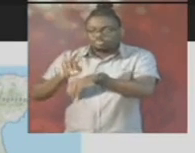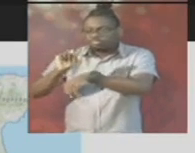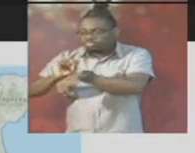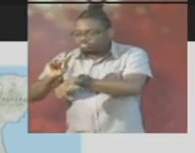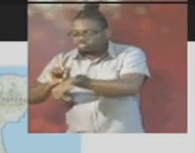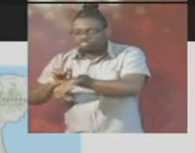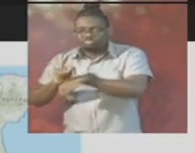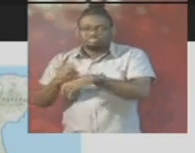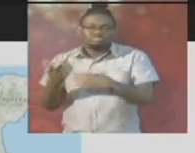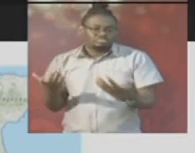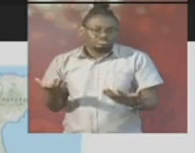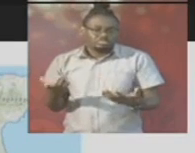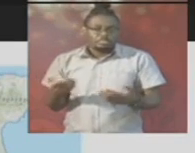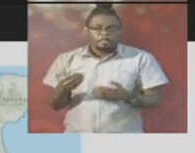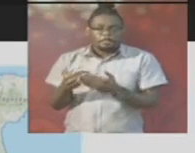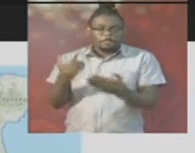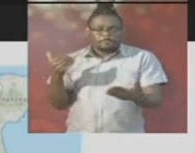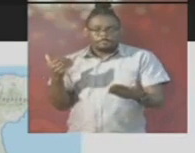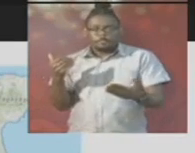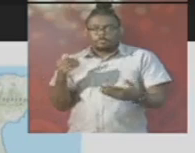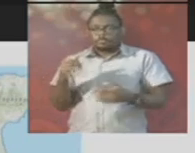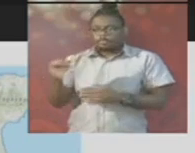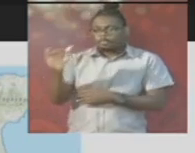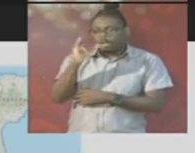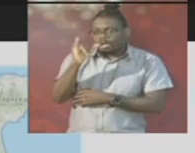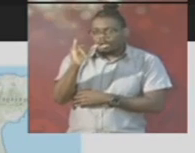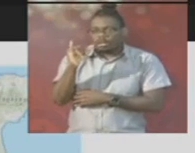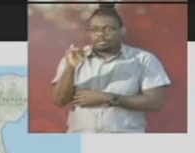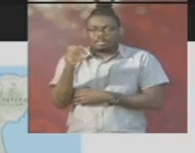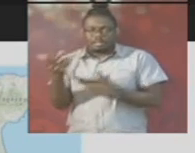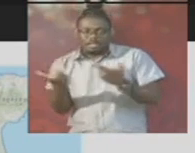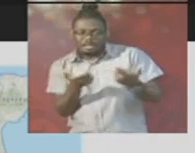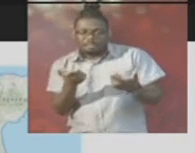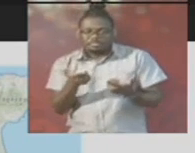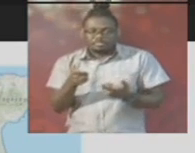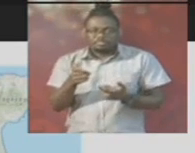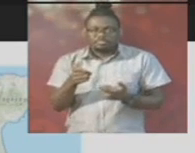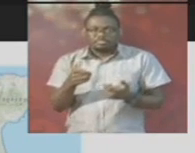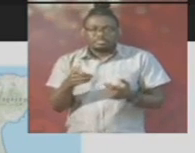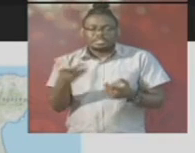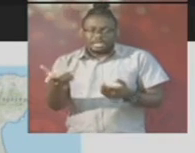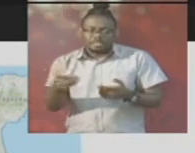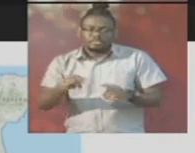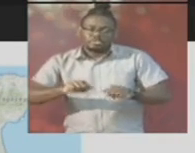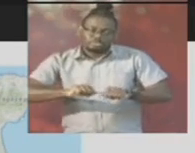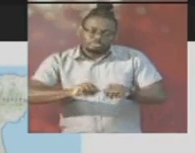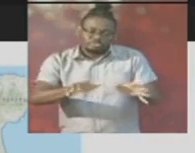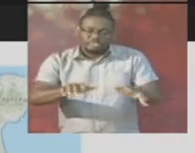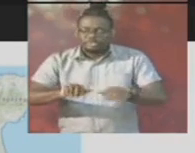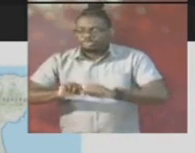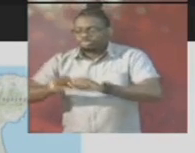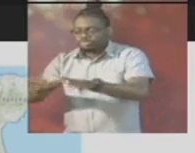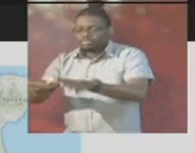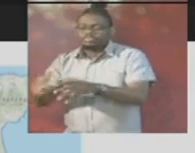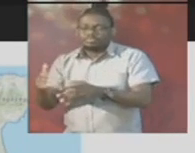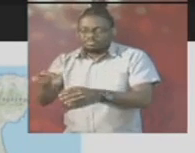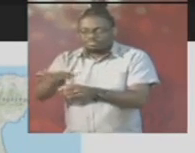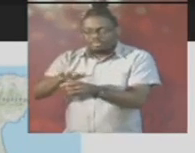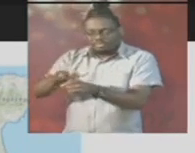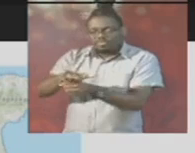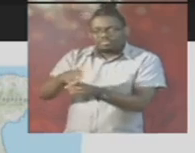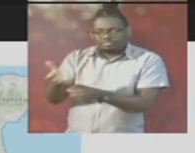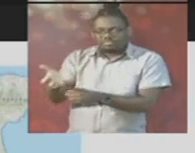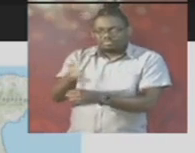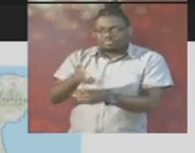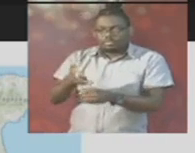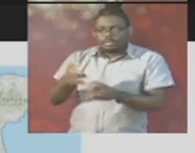indoor settings of bars and bar hopping that we had spoken about previously. And we are concerned that the